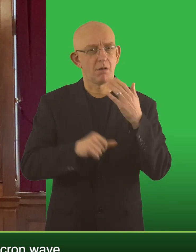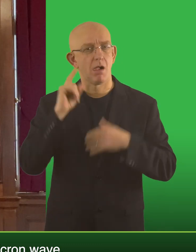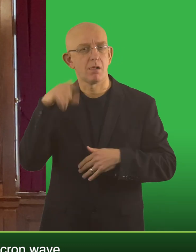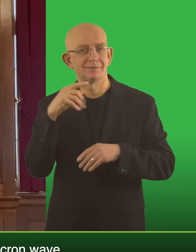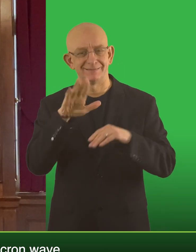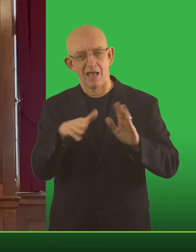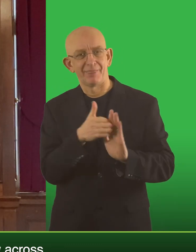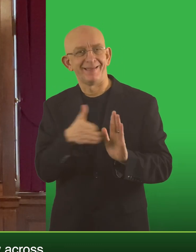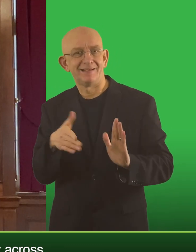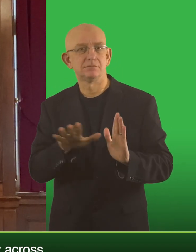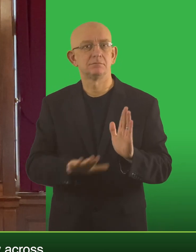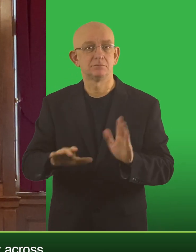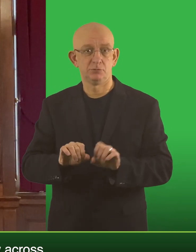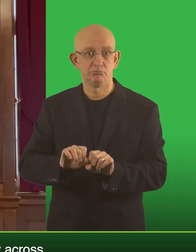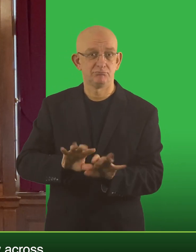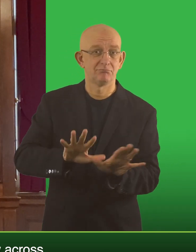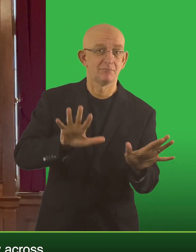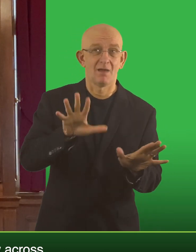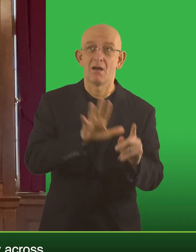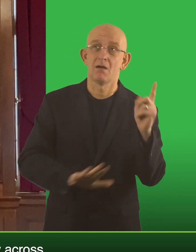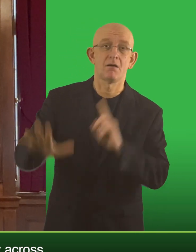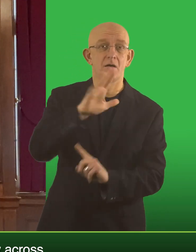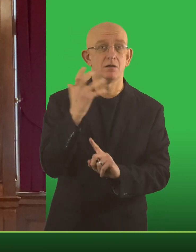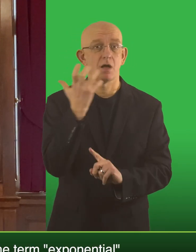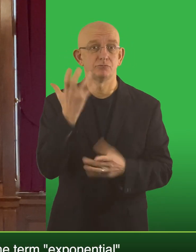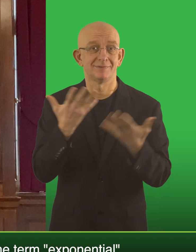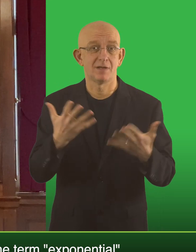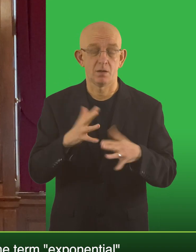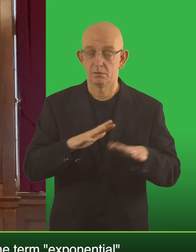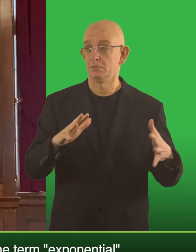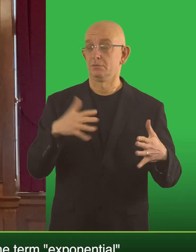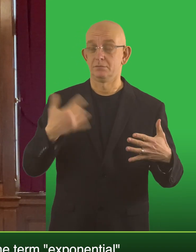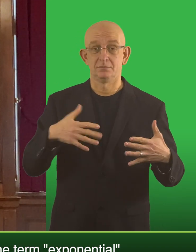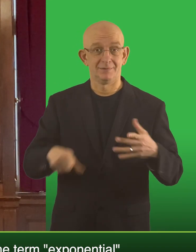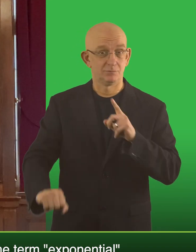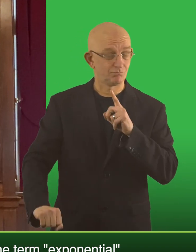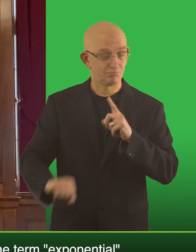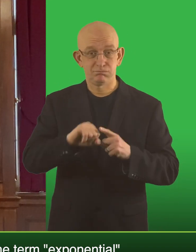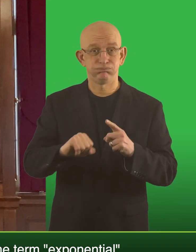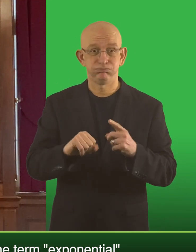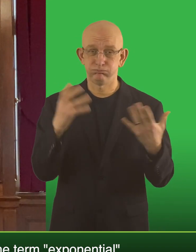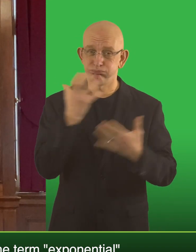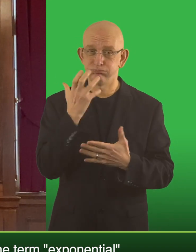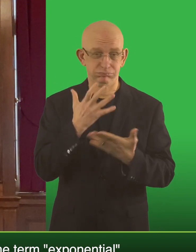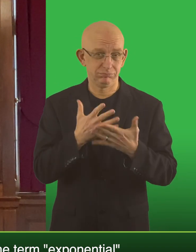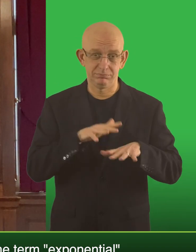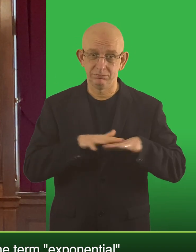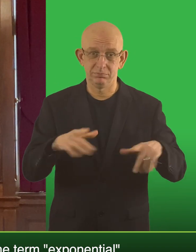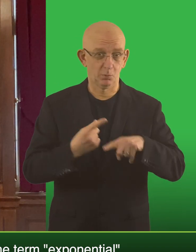started in London and the southeast, but has spread definitively across the whole country now. Brought a whole new meaning to the term exponential. The rates have gone